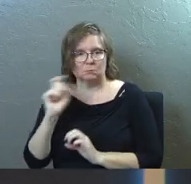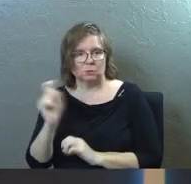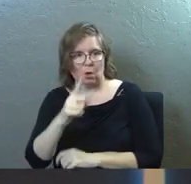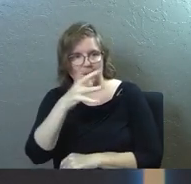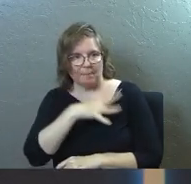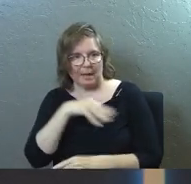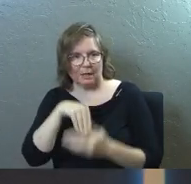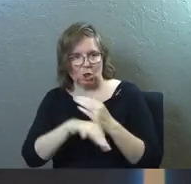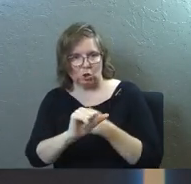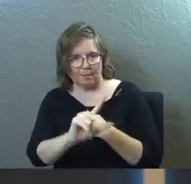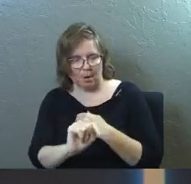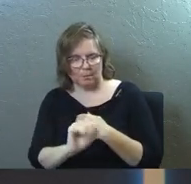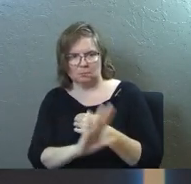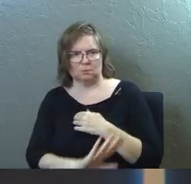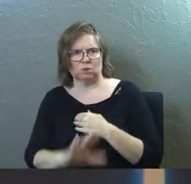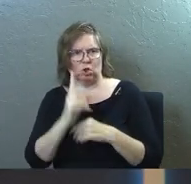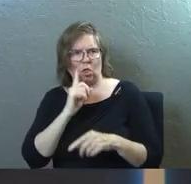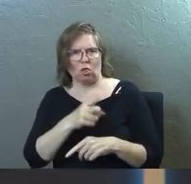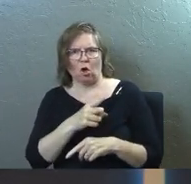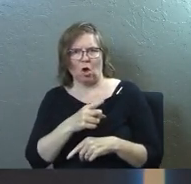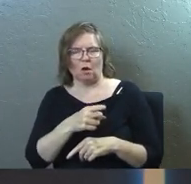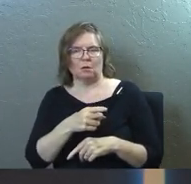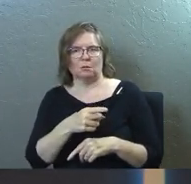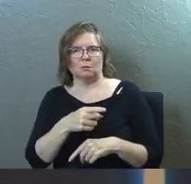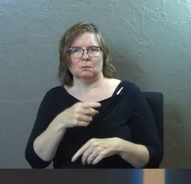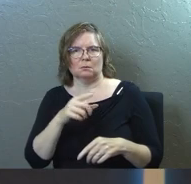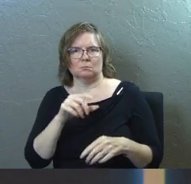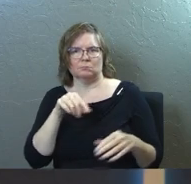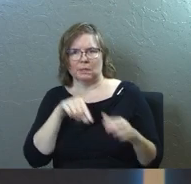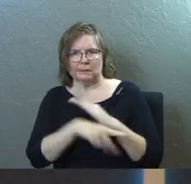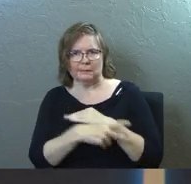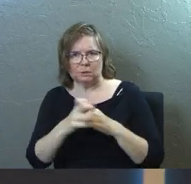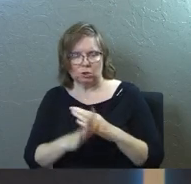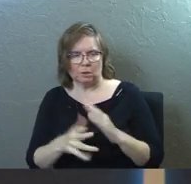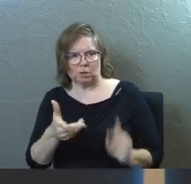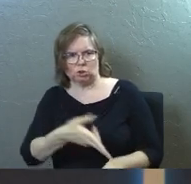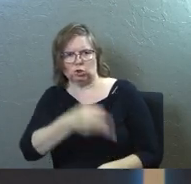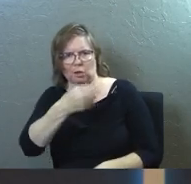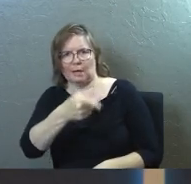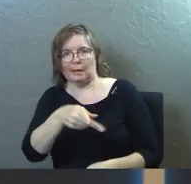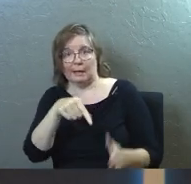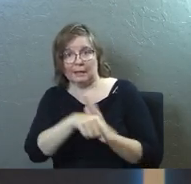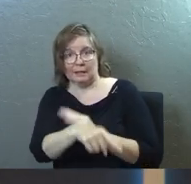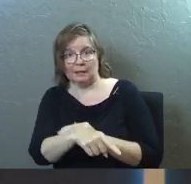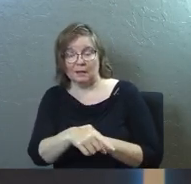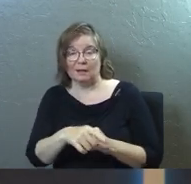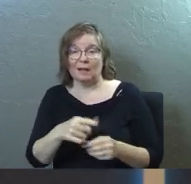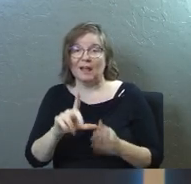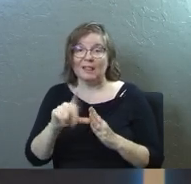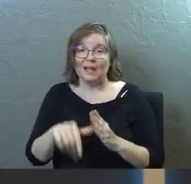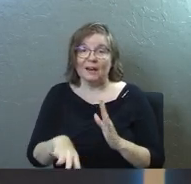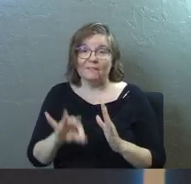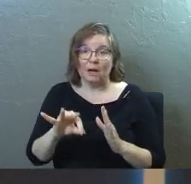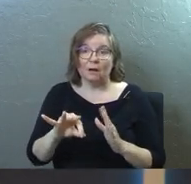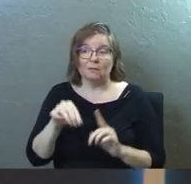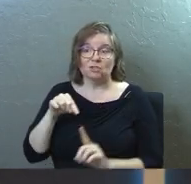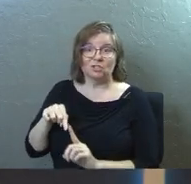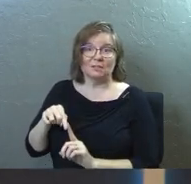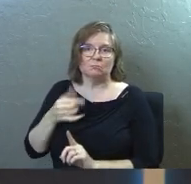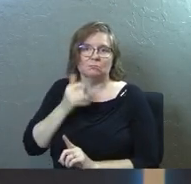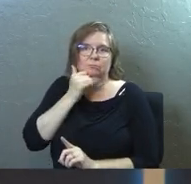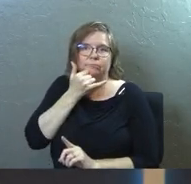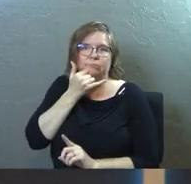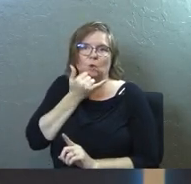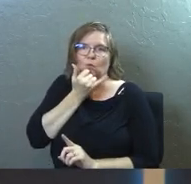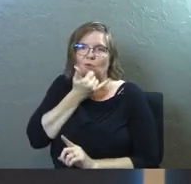man in there, and she thought he was an intruder, and she shot and killed him. Come to find out, she entered the wrong apartment. And she took